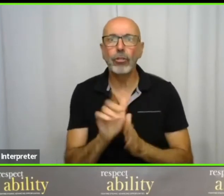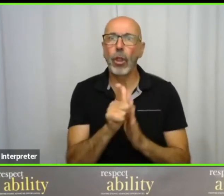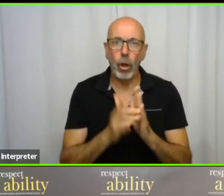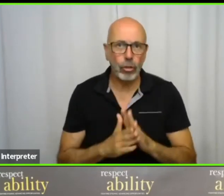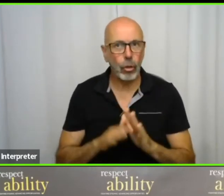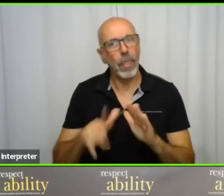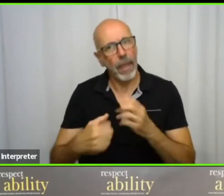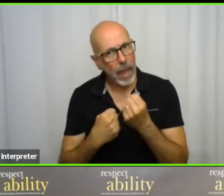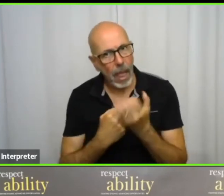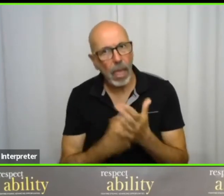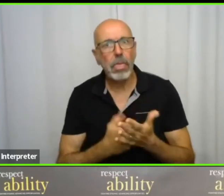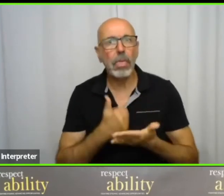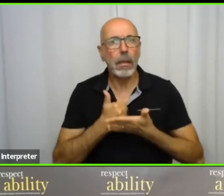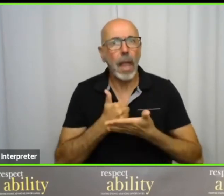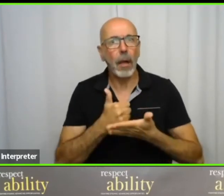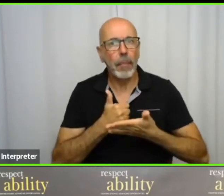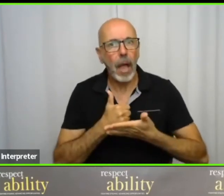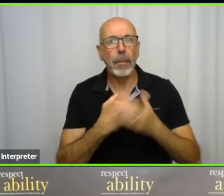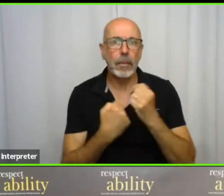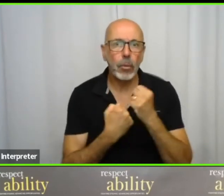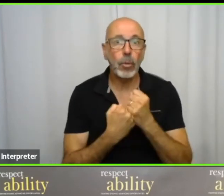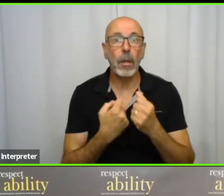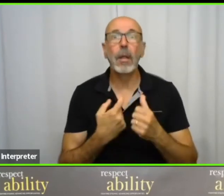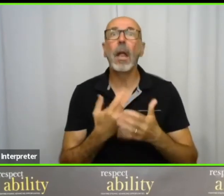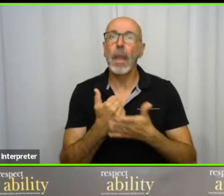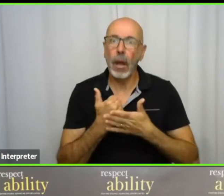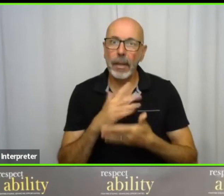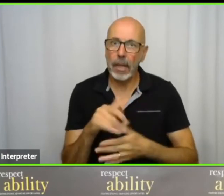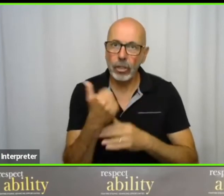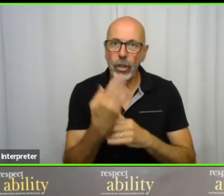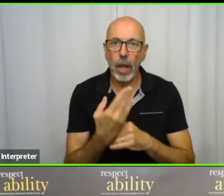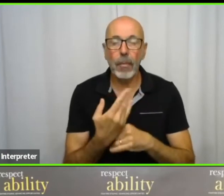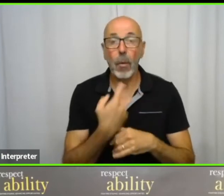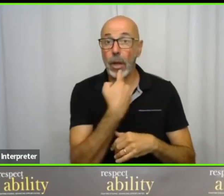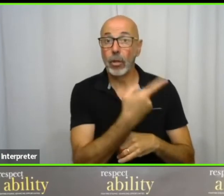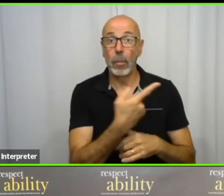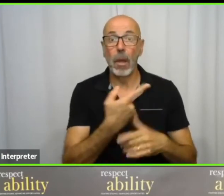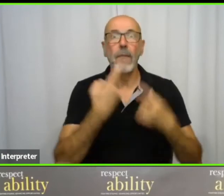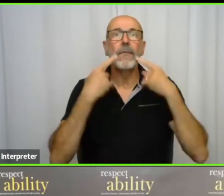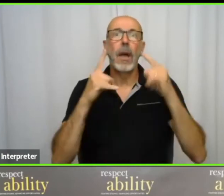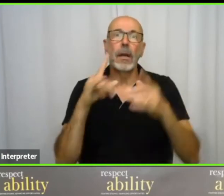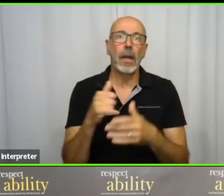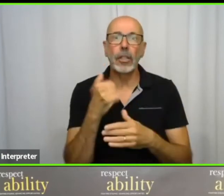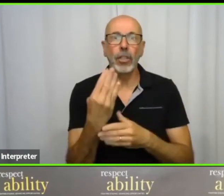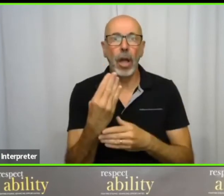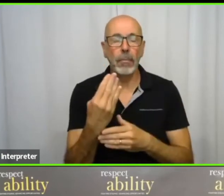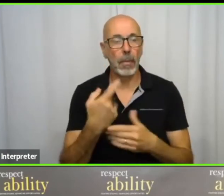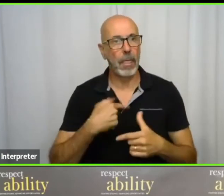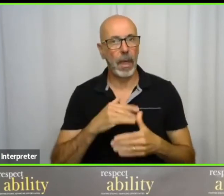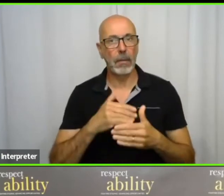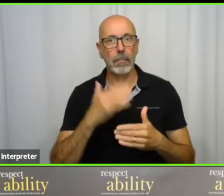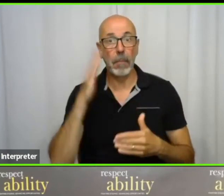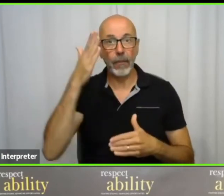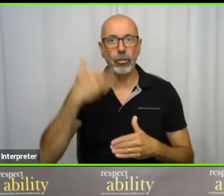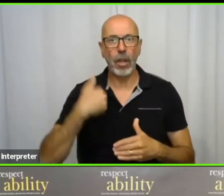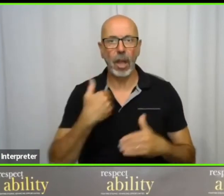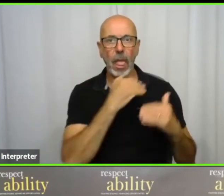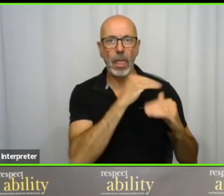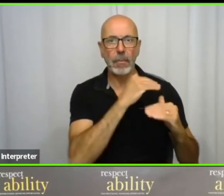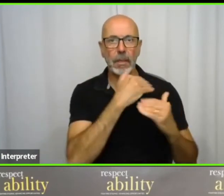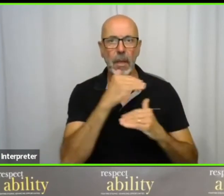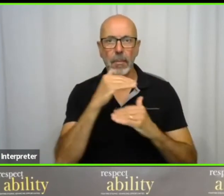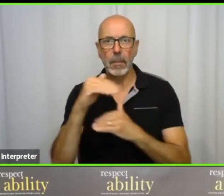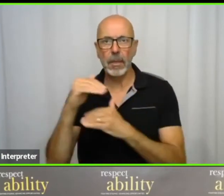to help me get a job. And all of a sudden, when I got a job, I told them these are all the limits on my future. And I really want to get